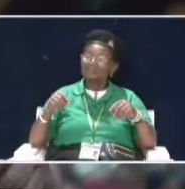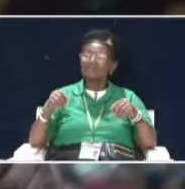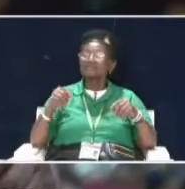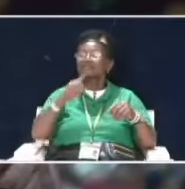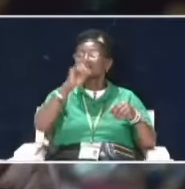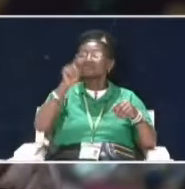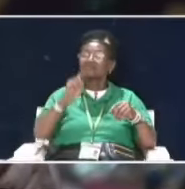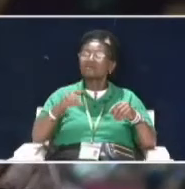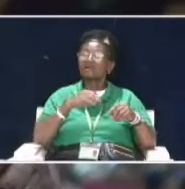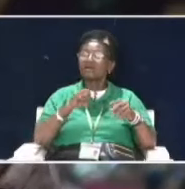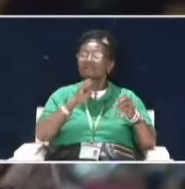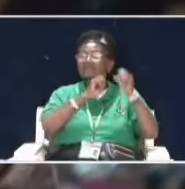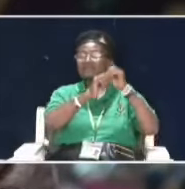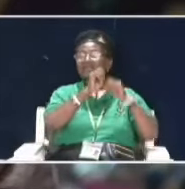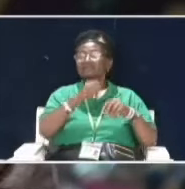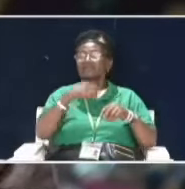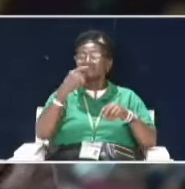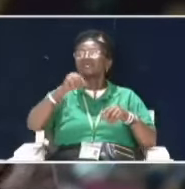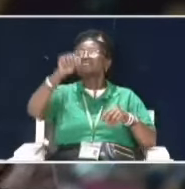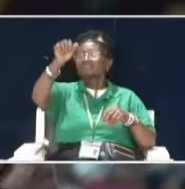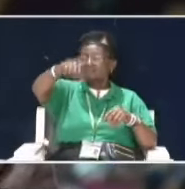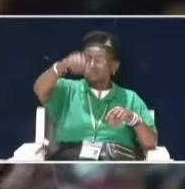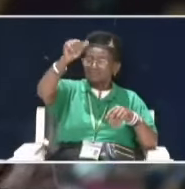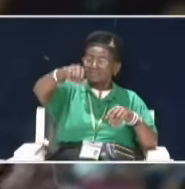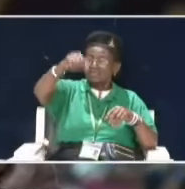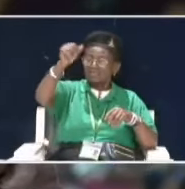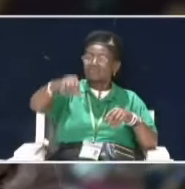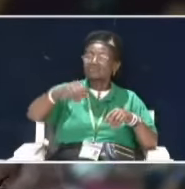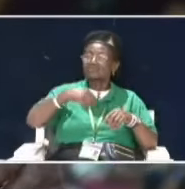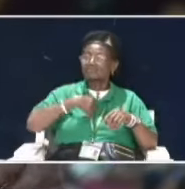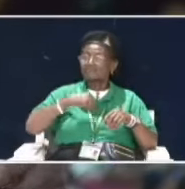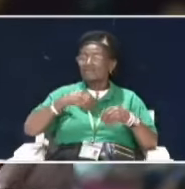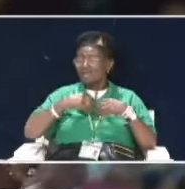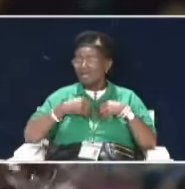And Elijah said, "Yes, I have found you."